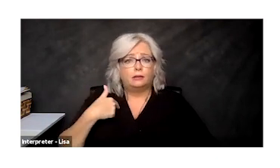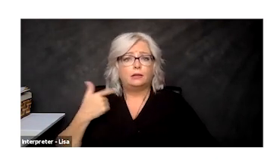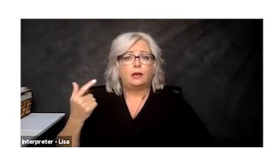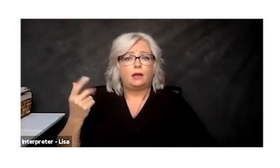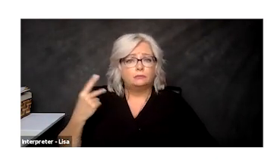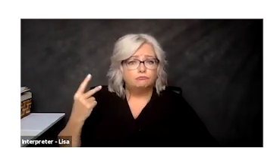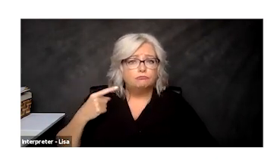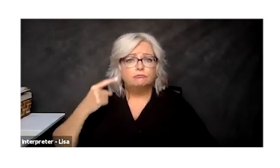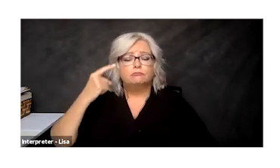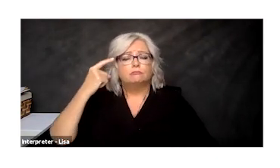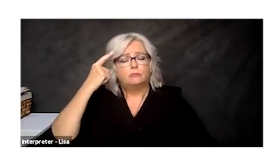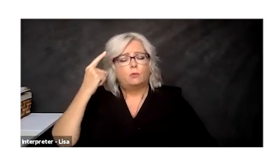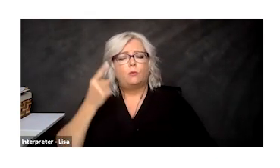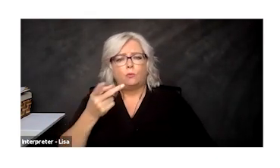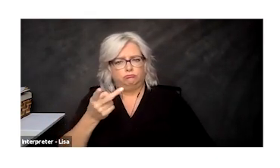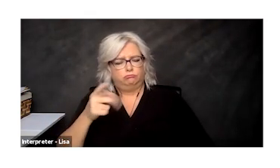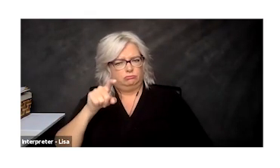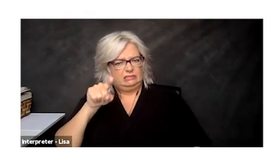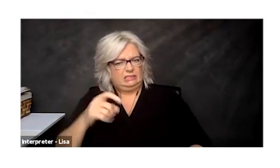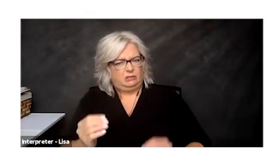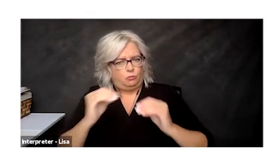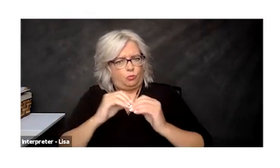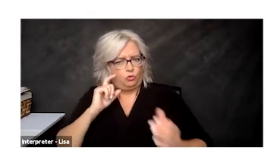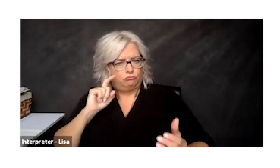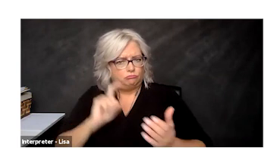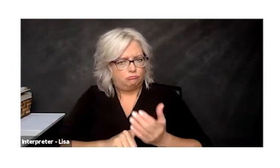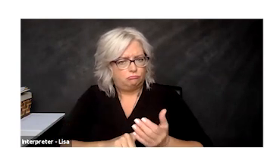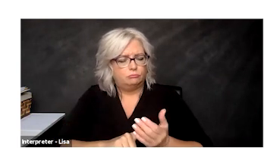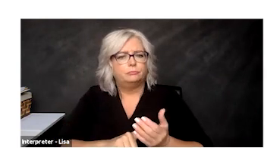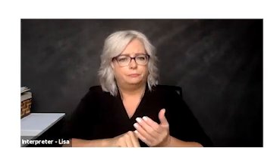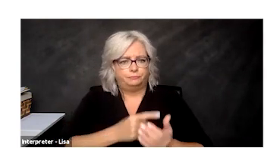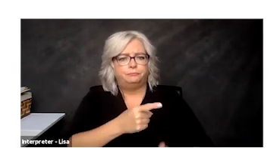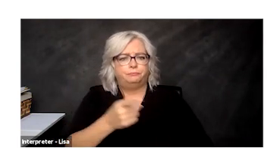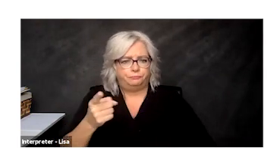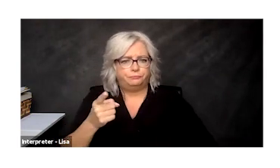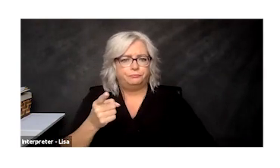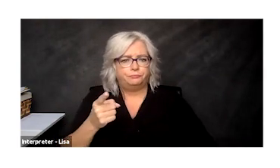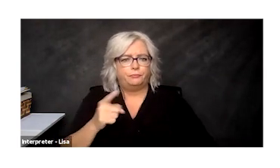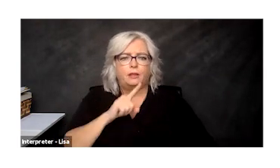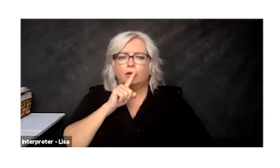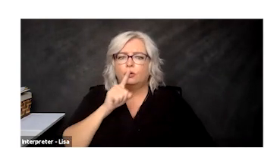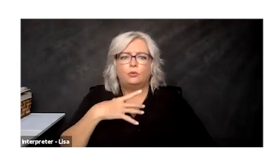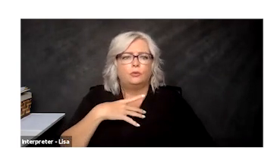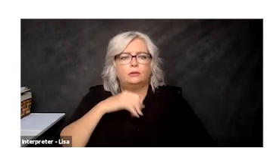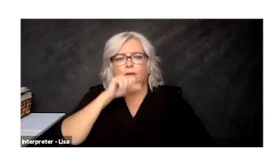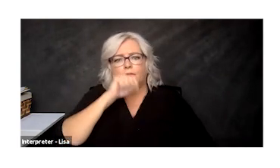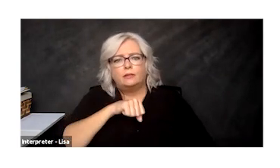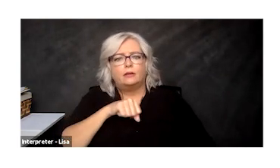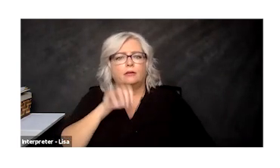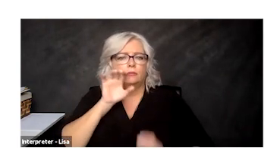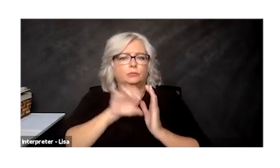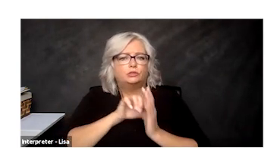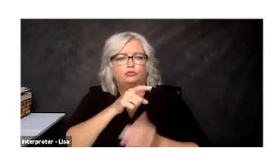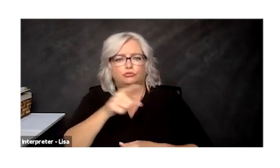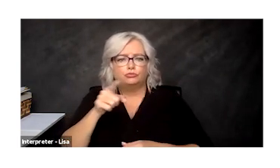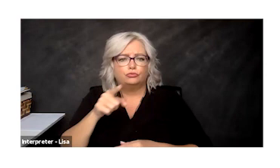the right is Brandon Blackwood. He has a handbag brand. And I really love this photo of him because